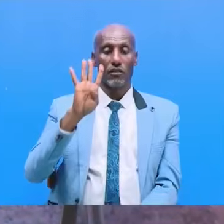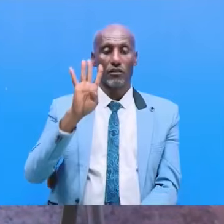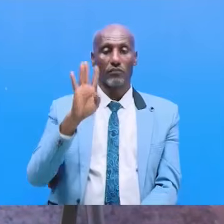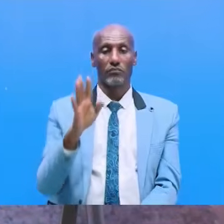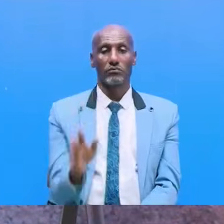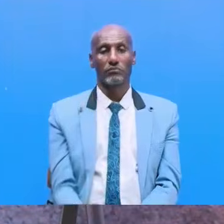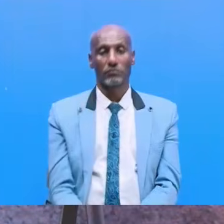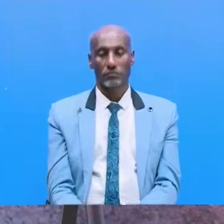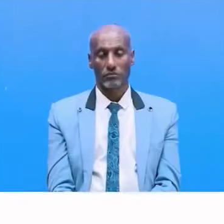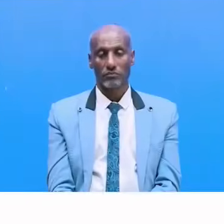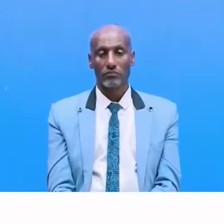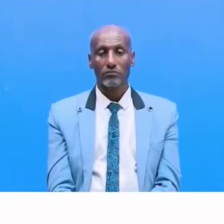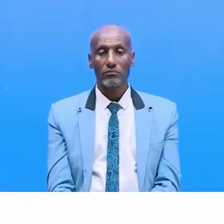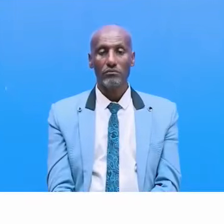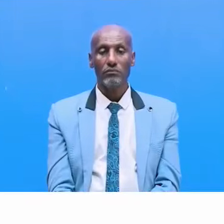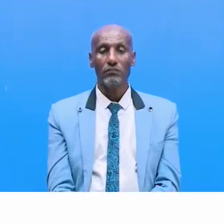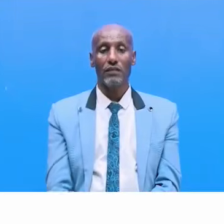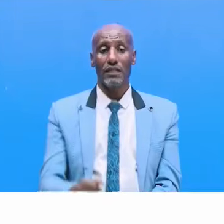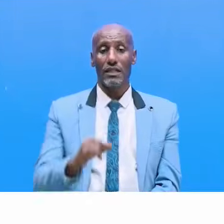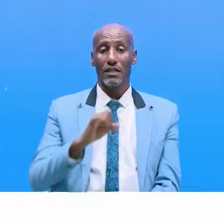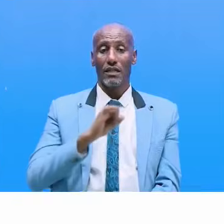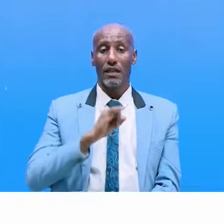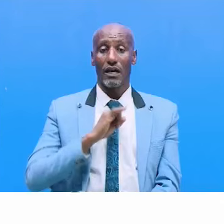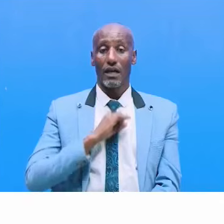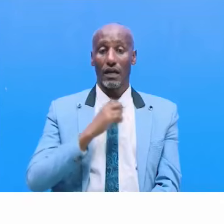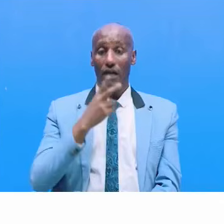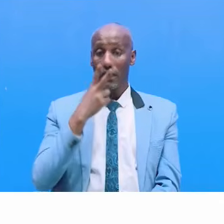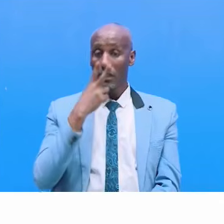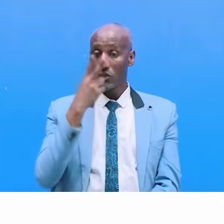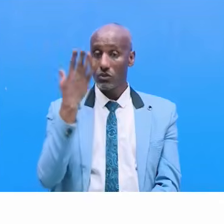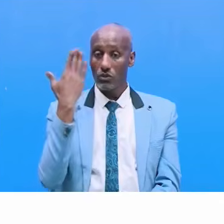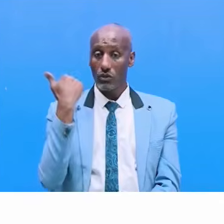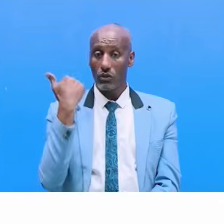4. I saw